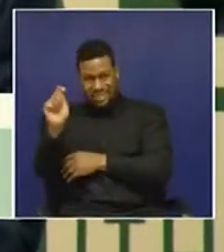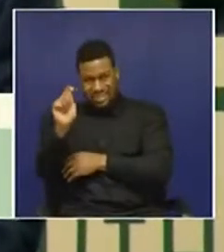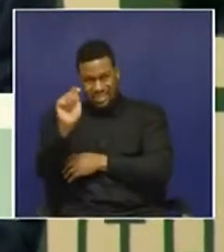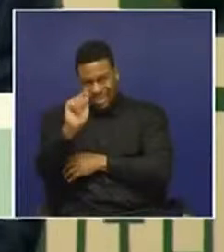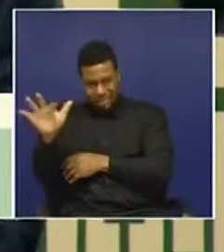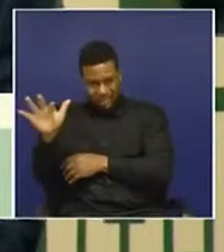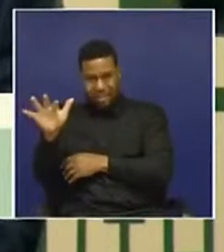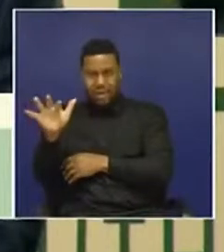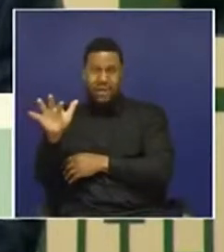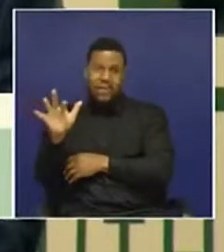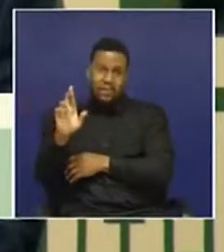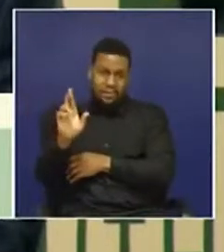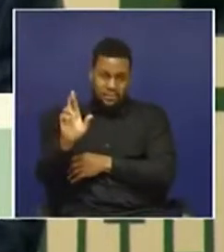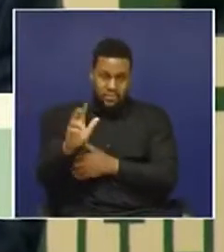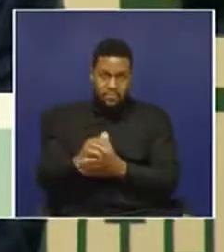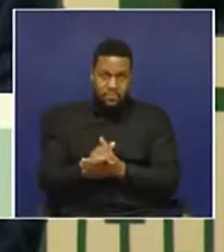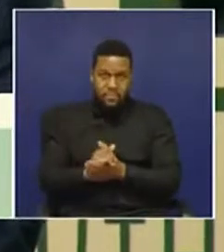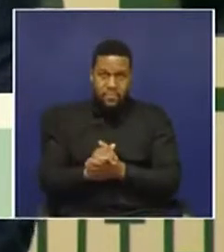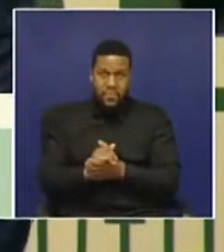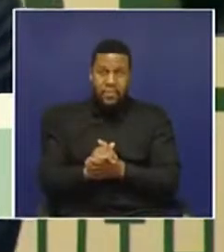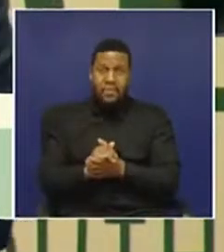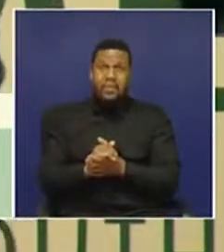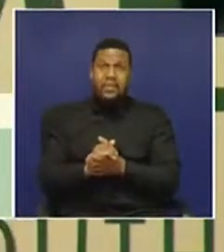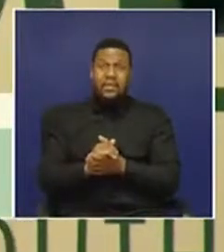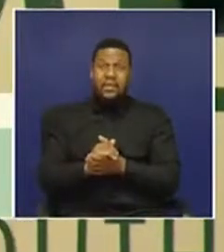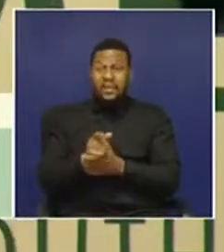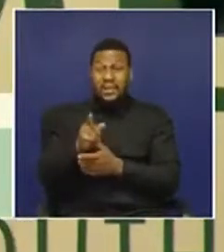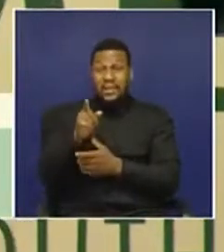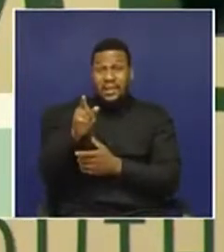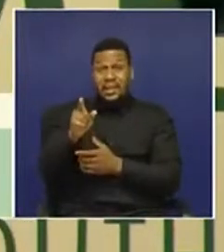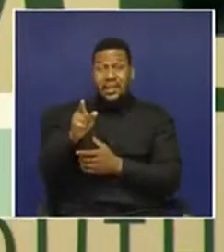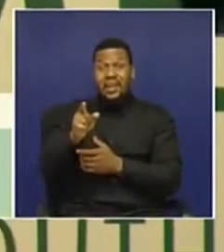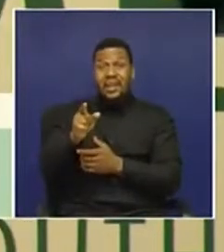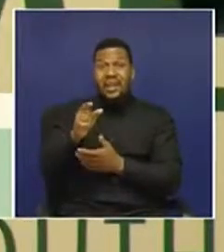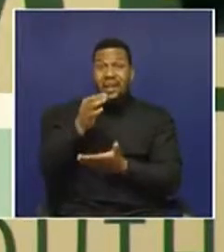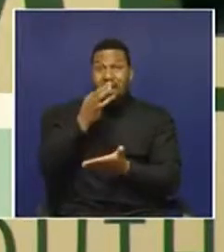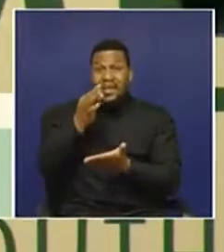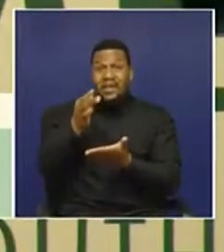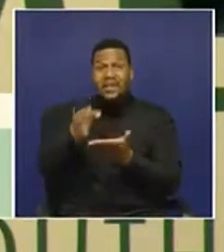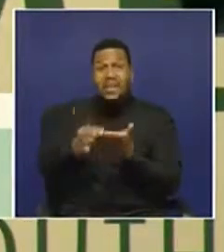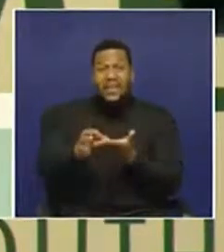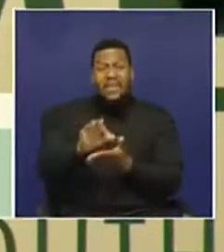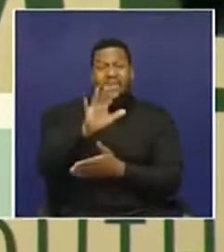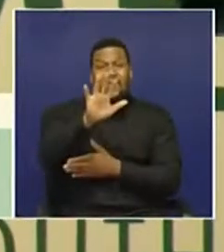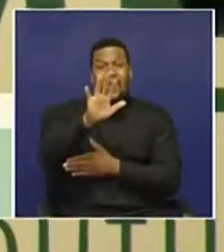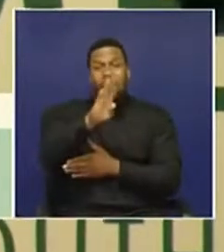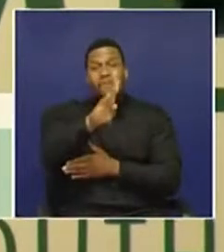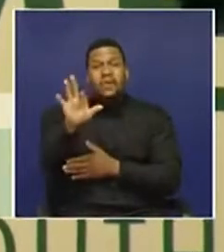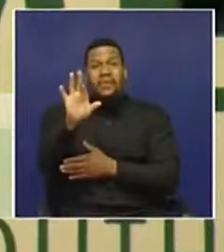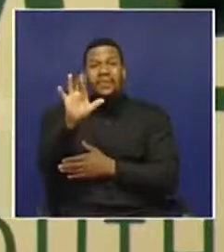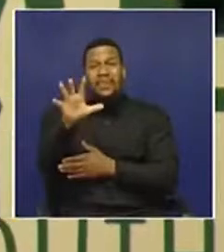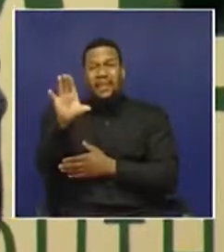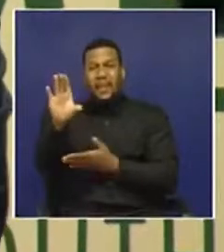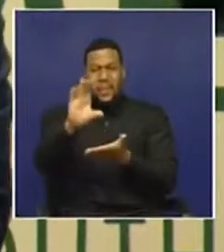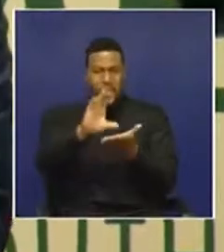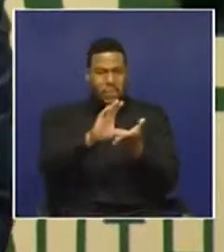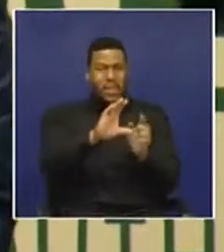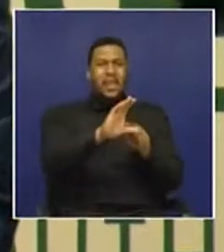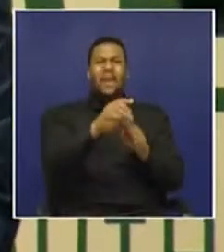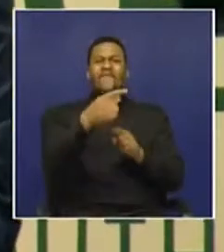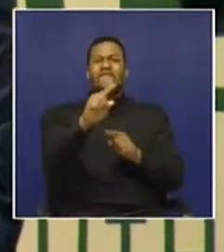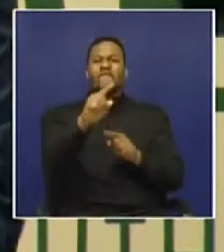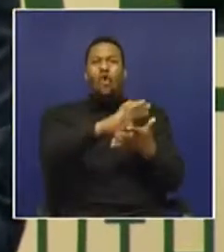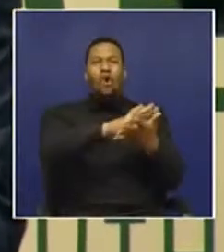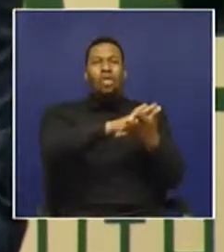This spending includes a proposed 5 billion in the contingency reserves to cater for disasters declared since